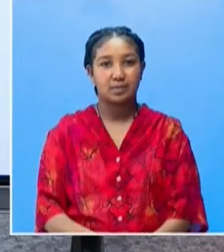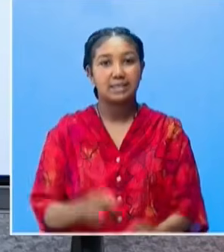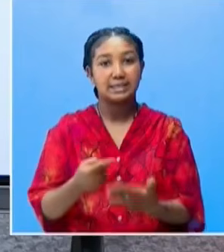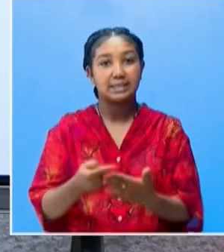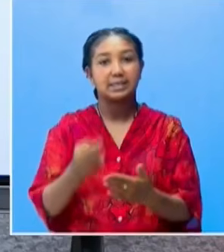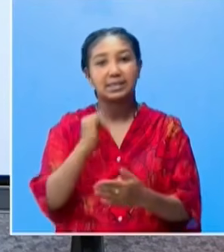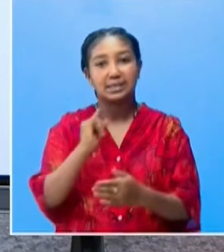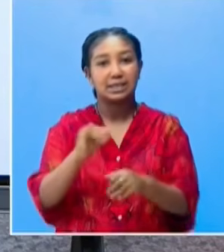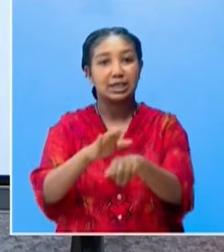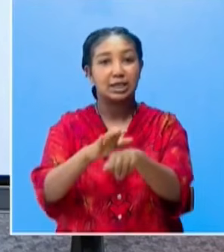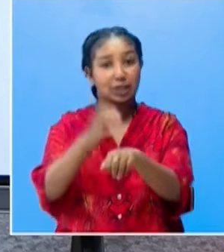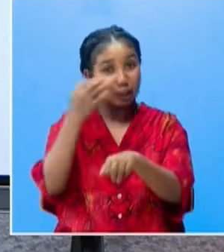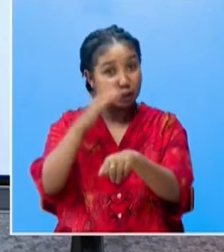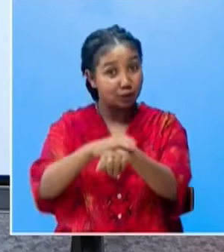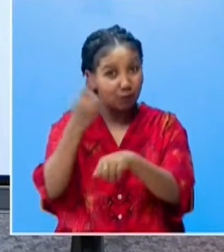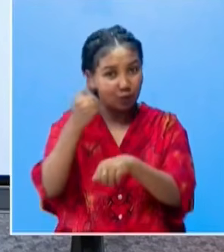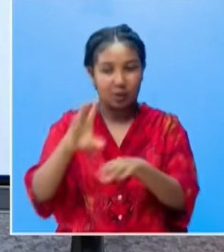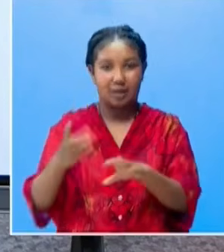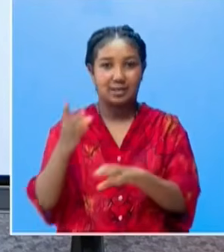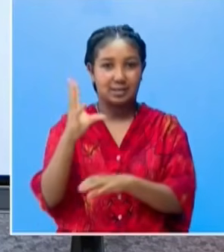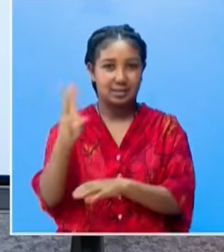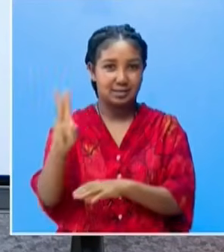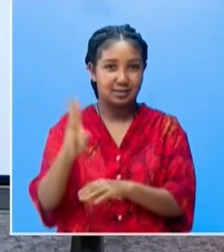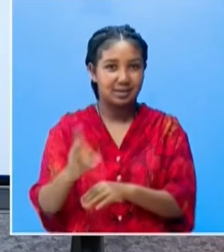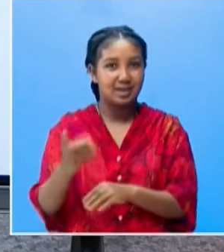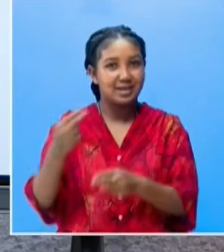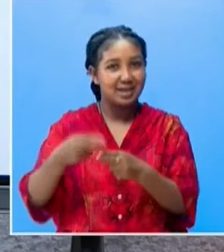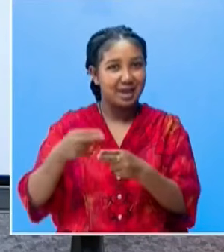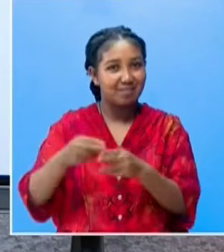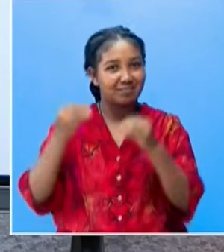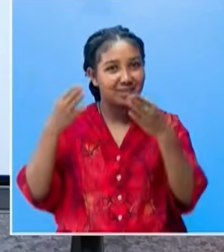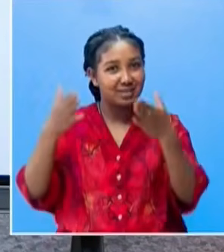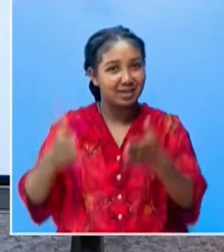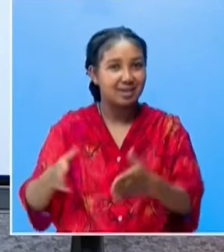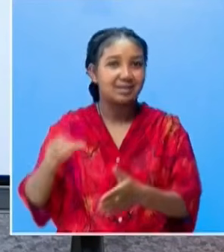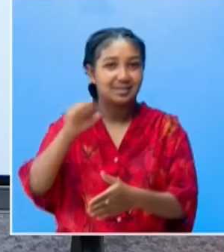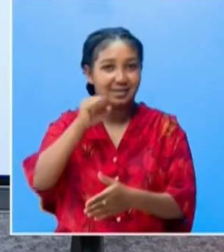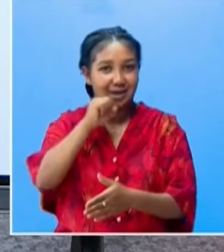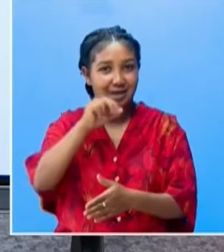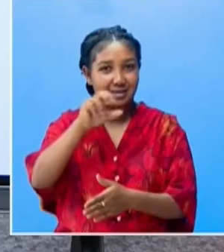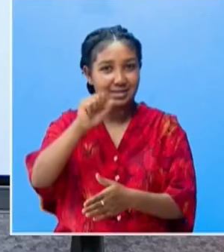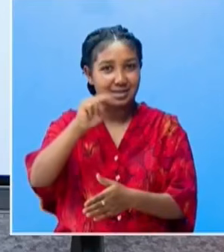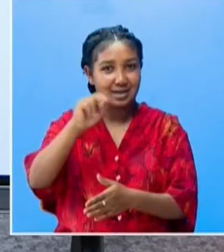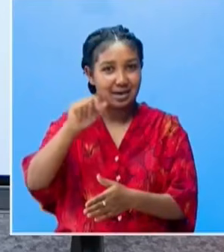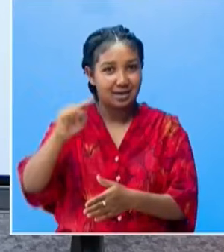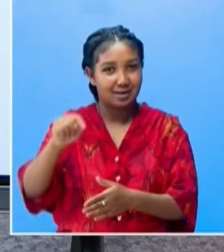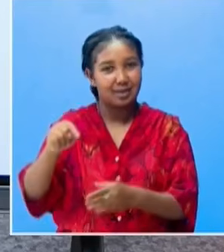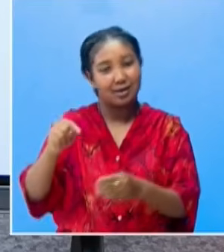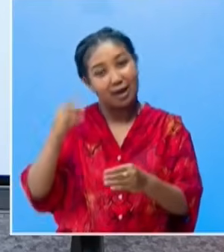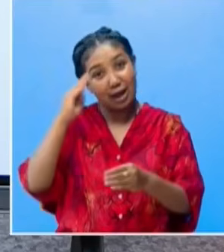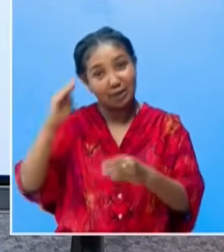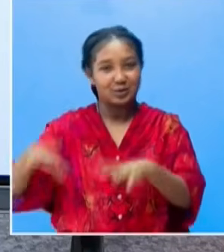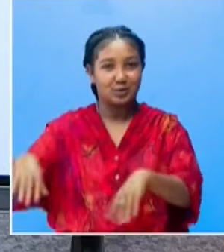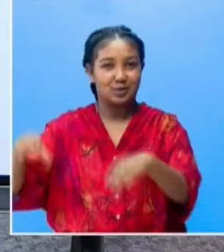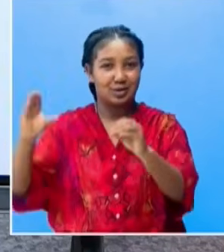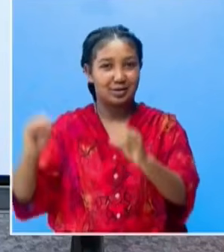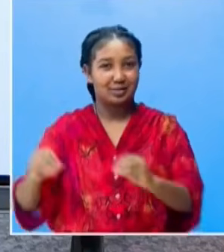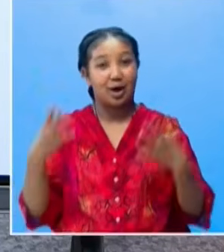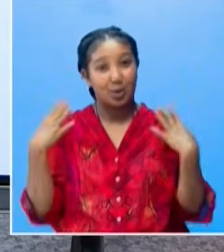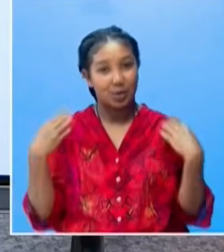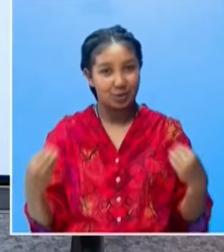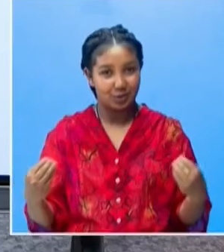This is English for grade 6. I am your teacher, Ms. Sanai Thail. Hello, students. How have you